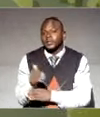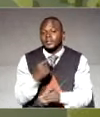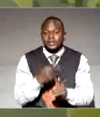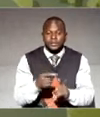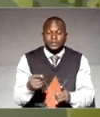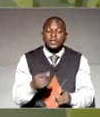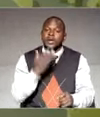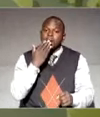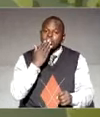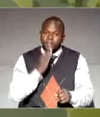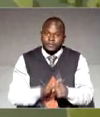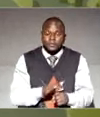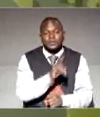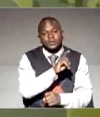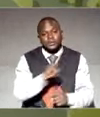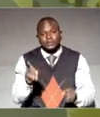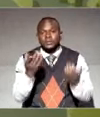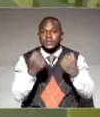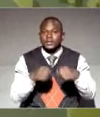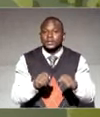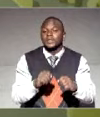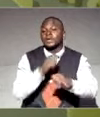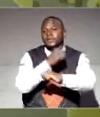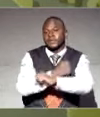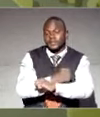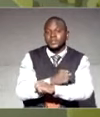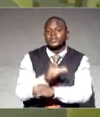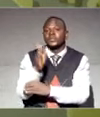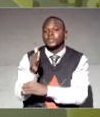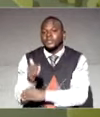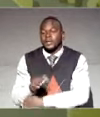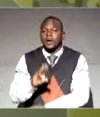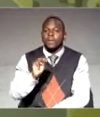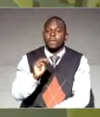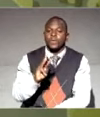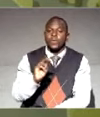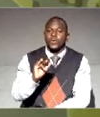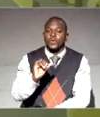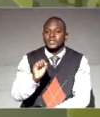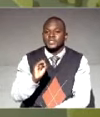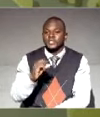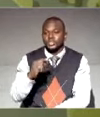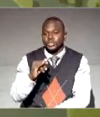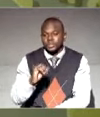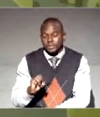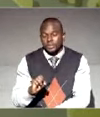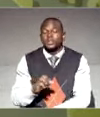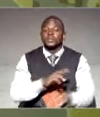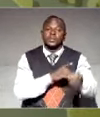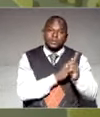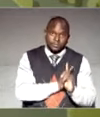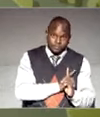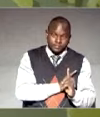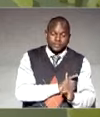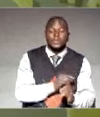the Manifesto Week activities, Defense Minister Adolf Mwesigye also revealed that security